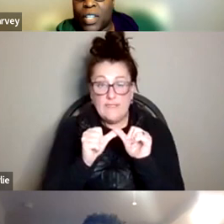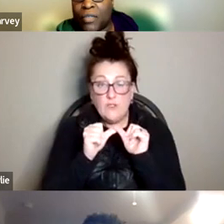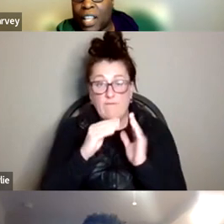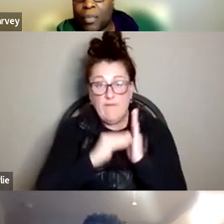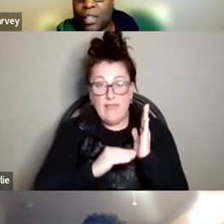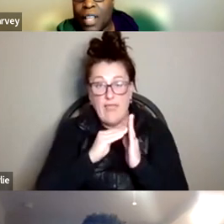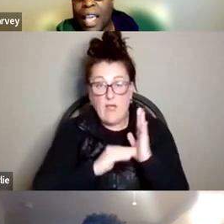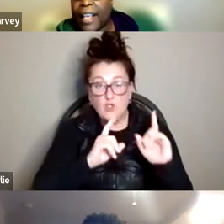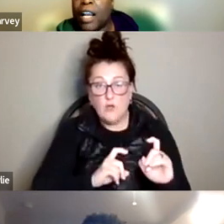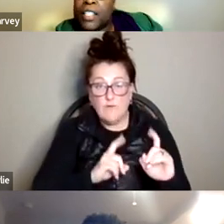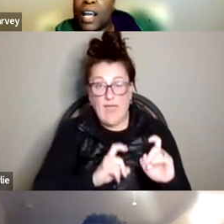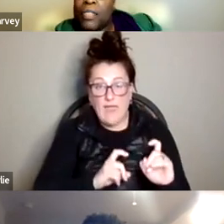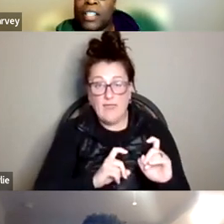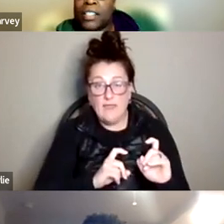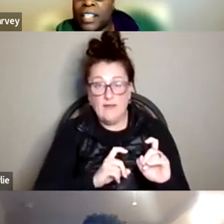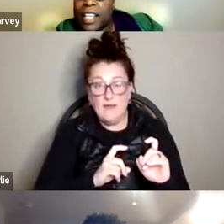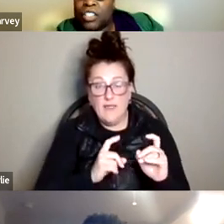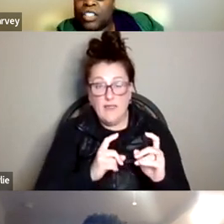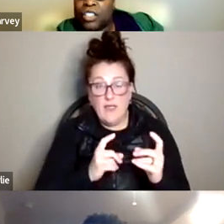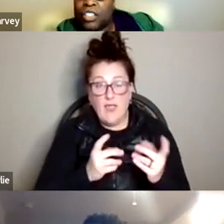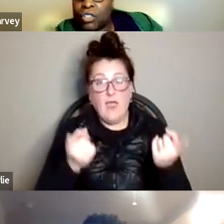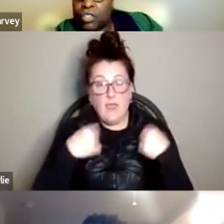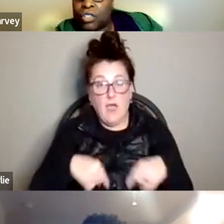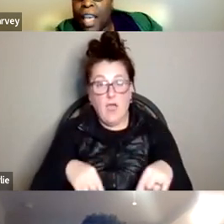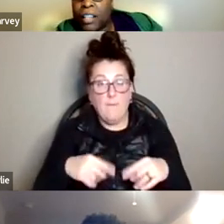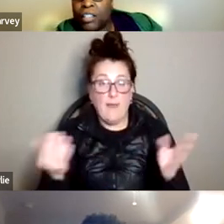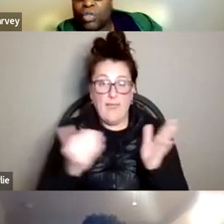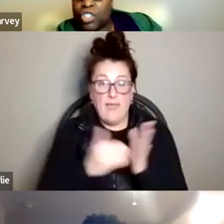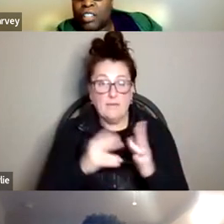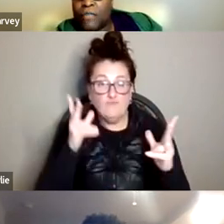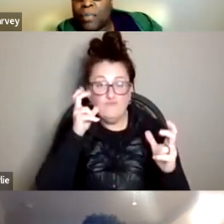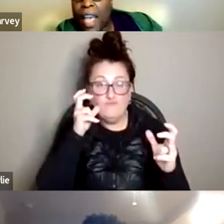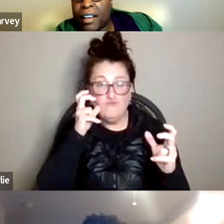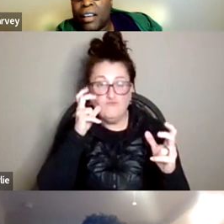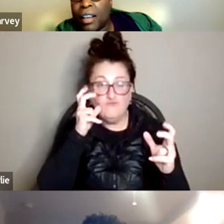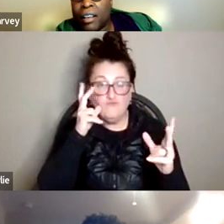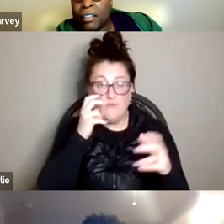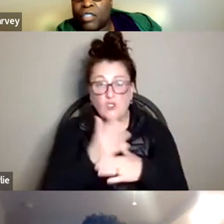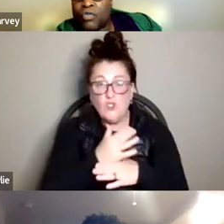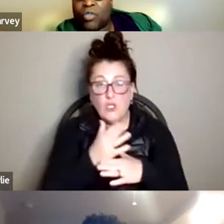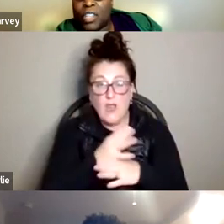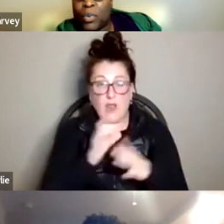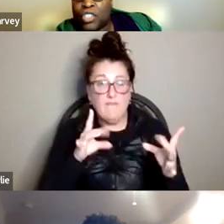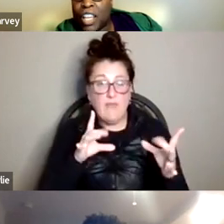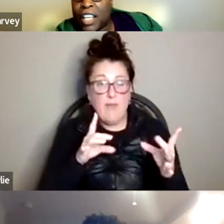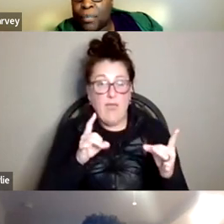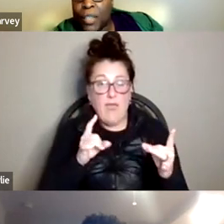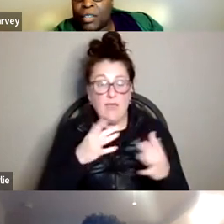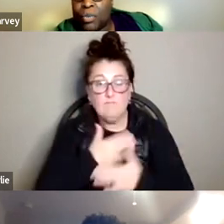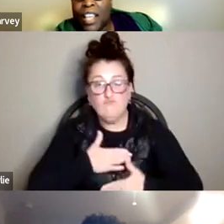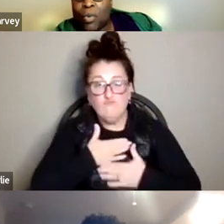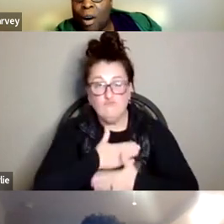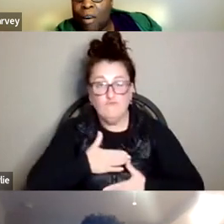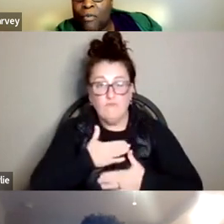out the survey when it's available and come to the other listening sessions also and continue to share the feedback because it's generally